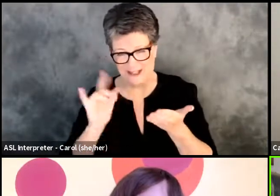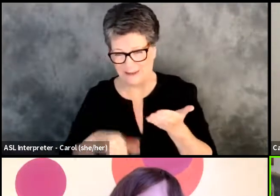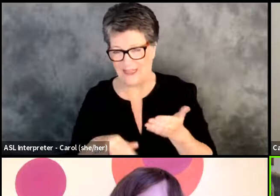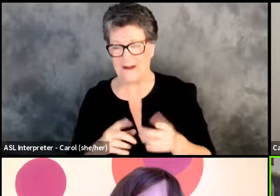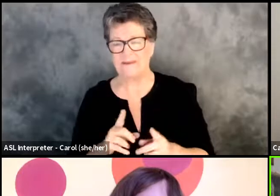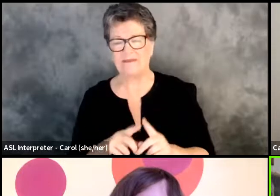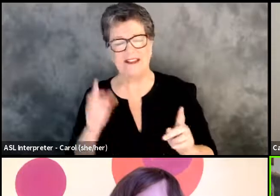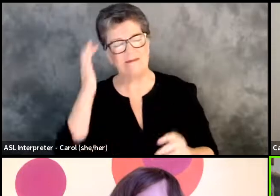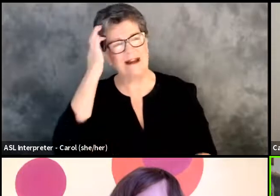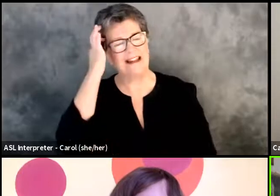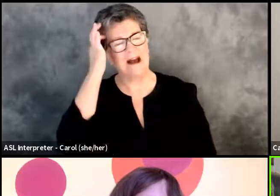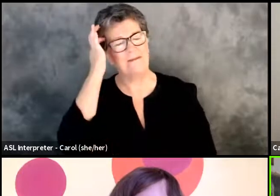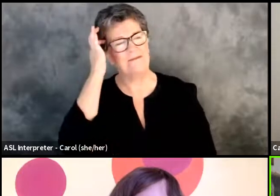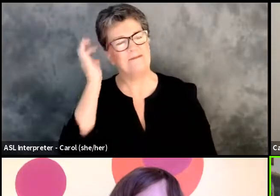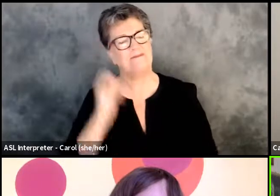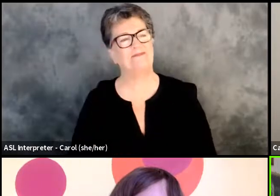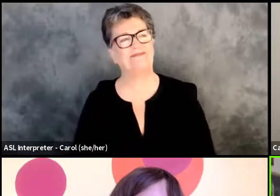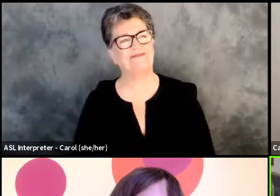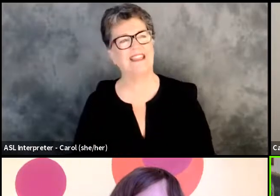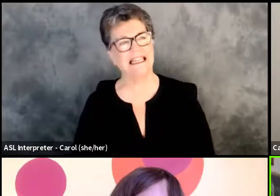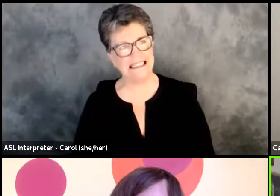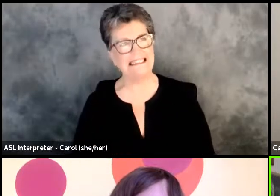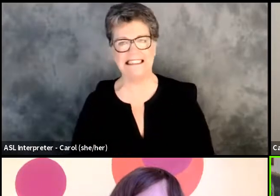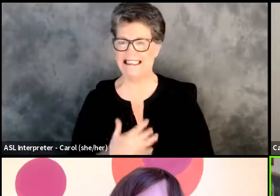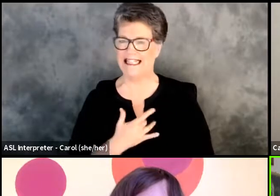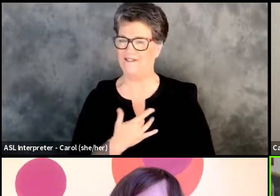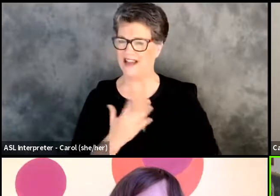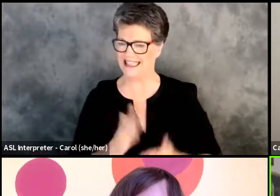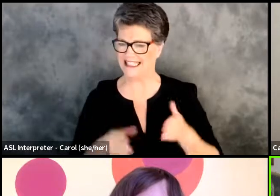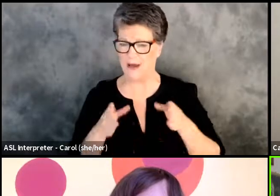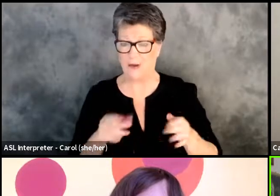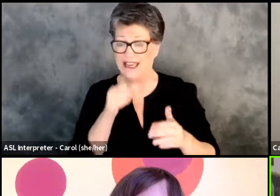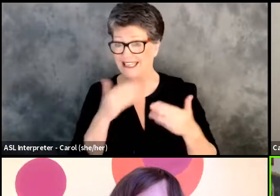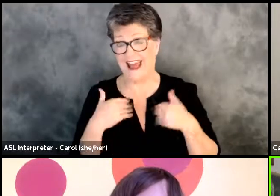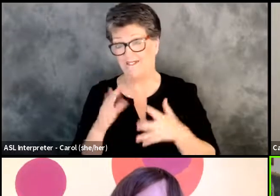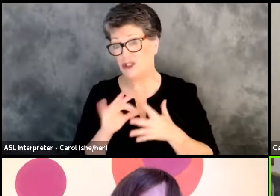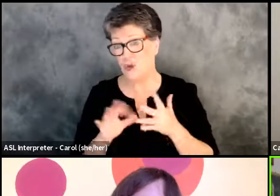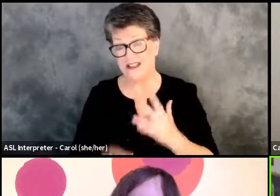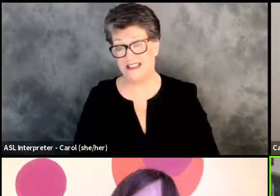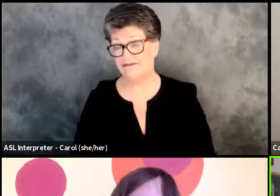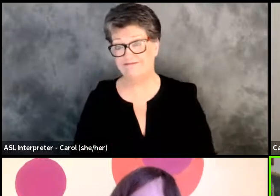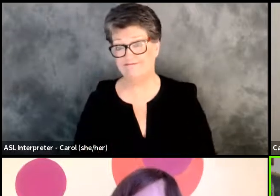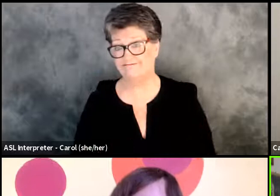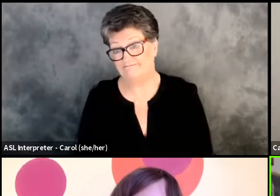So I feel in some way that I didn't have a choice.